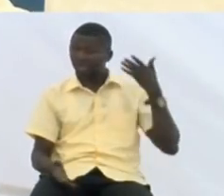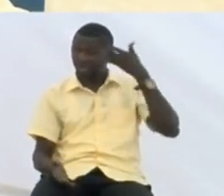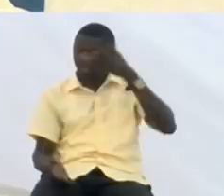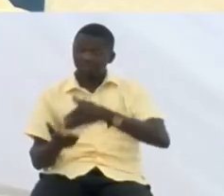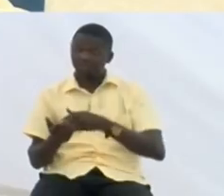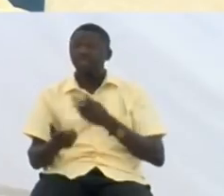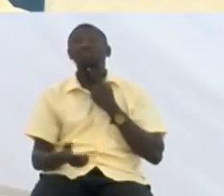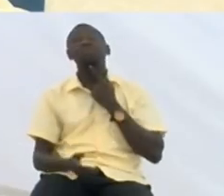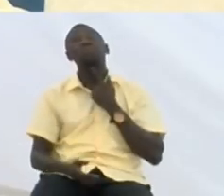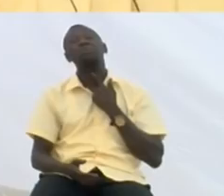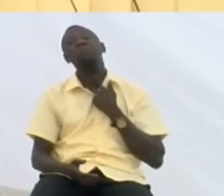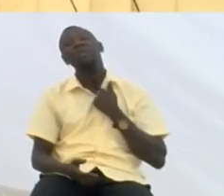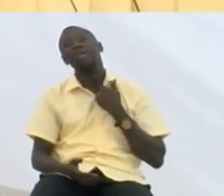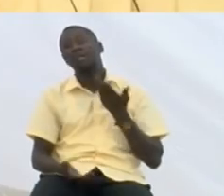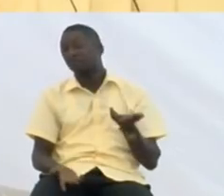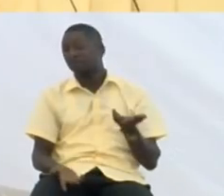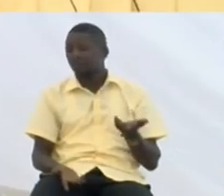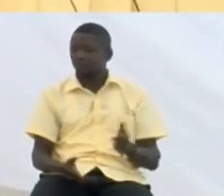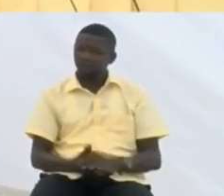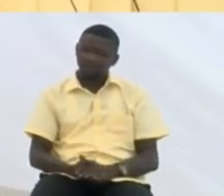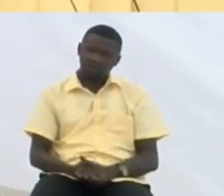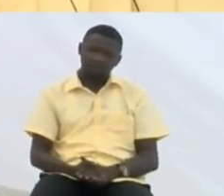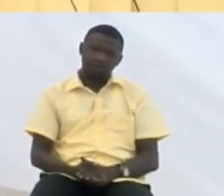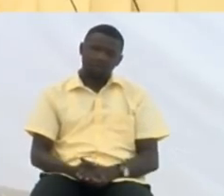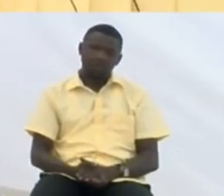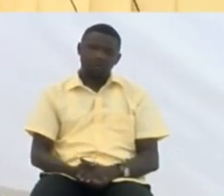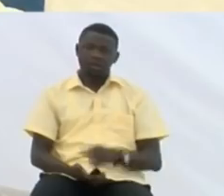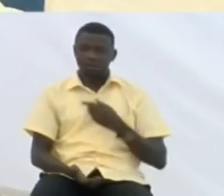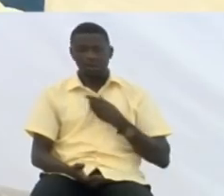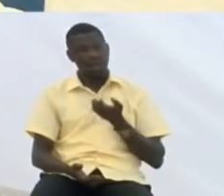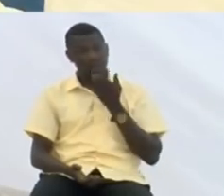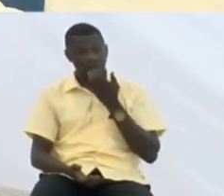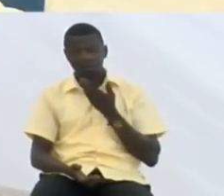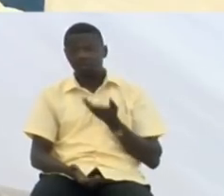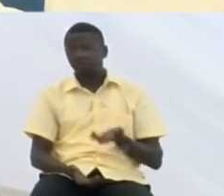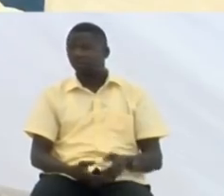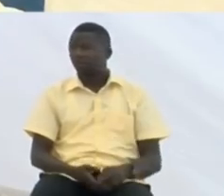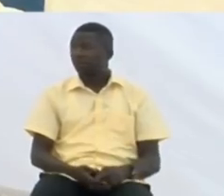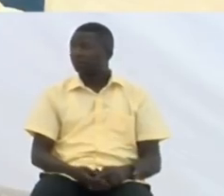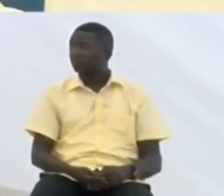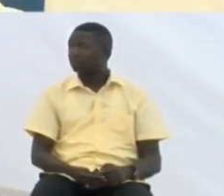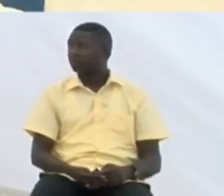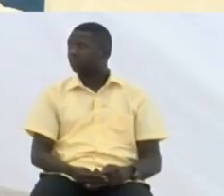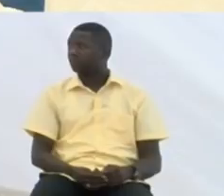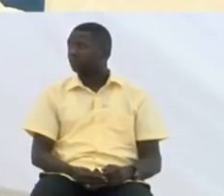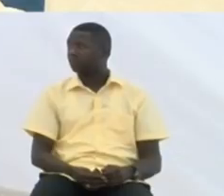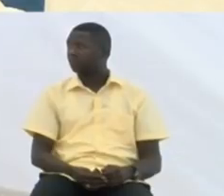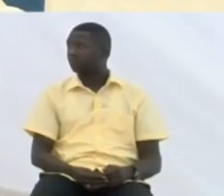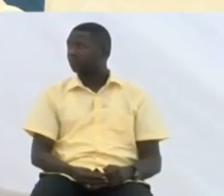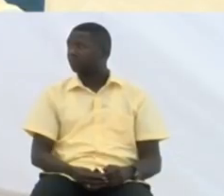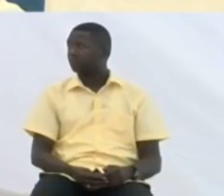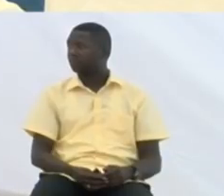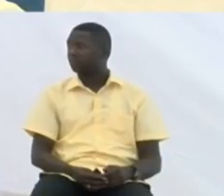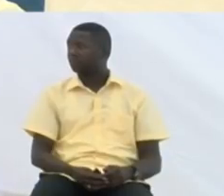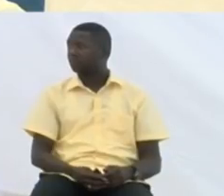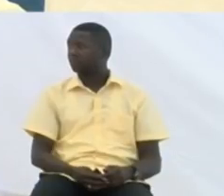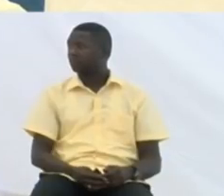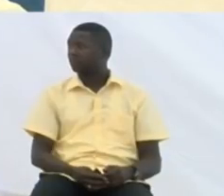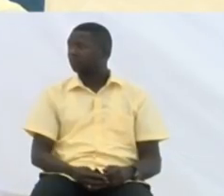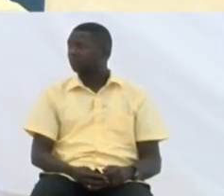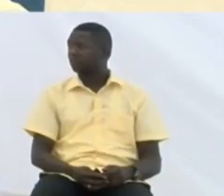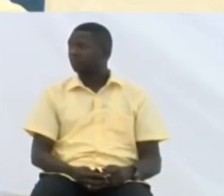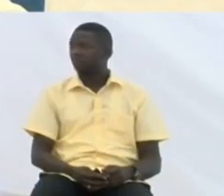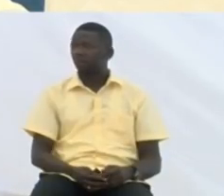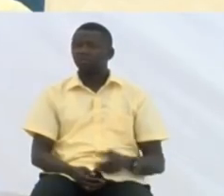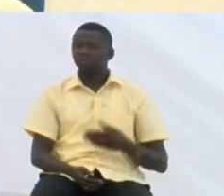Since they arrived here, they came here thirsty. Barinda kondo dal. But I ate lunch. Barinda hadama di ngol la kelola min